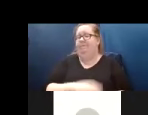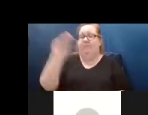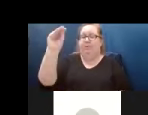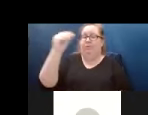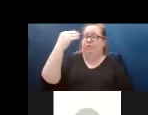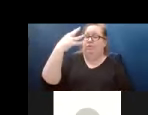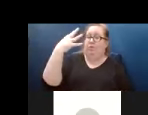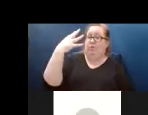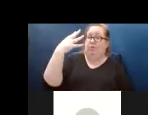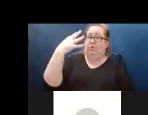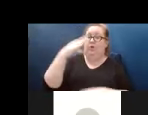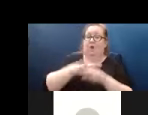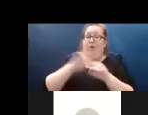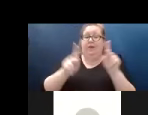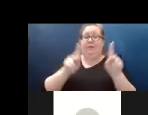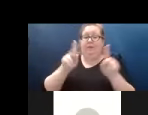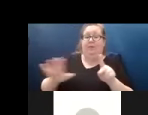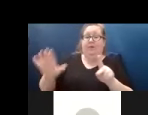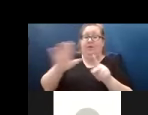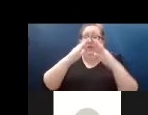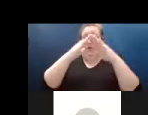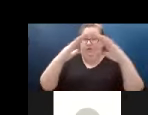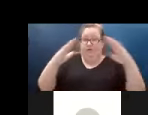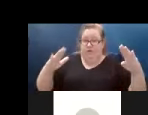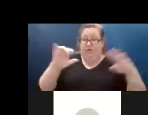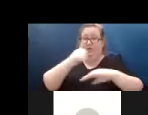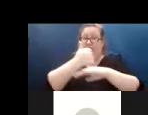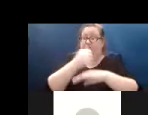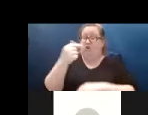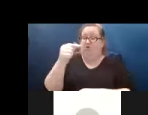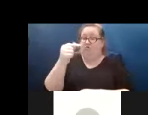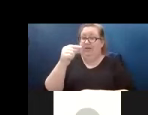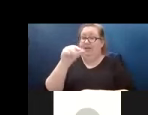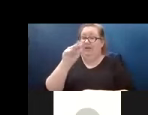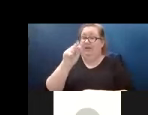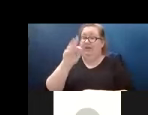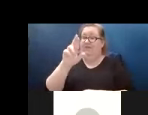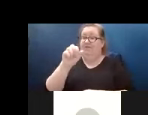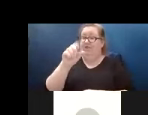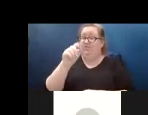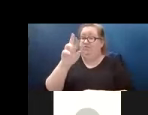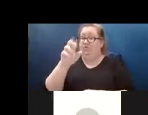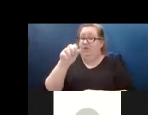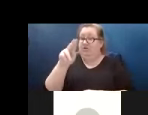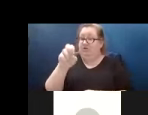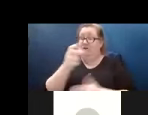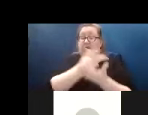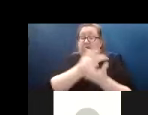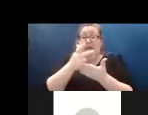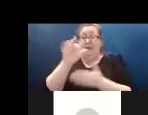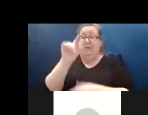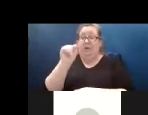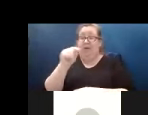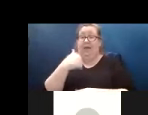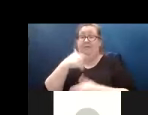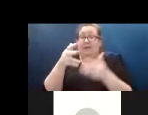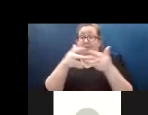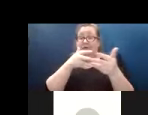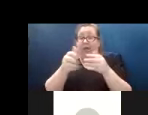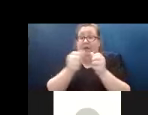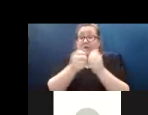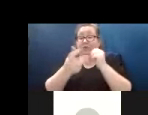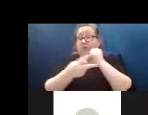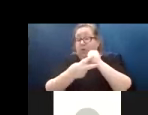on people's roofs, install green infrastructure. If there's a parking lot, maybe you can even have some gray infrastructure with some